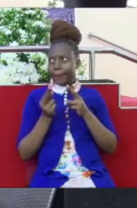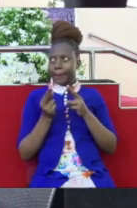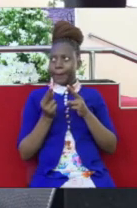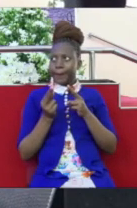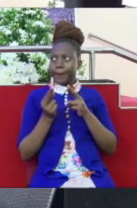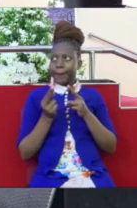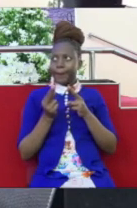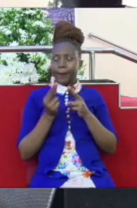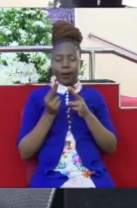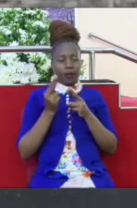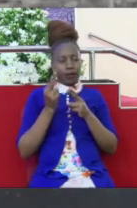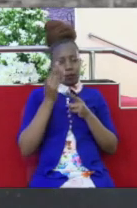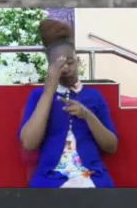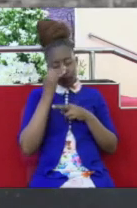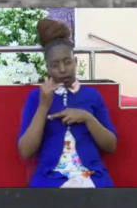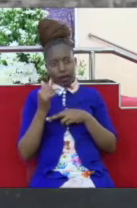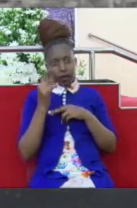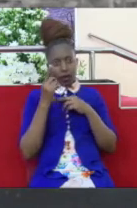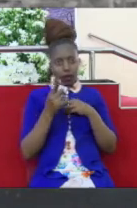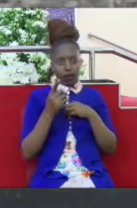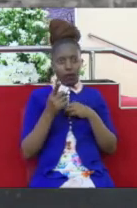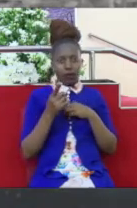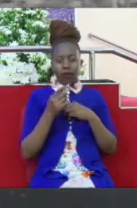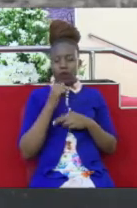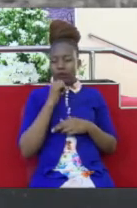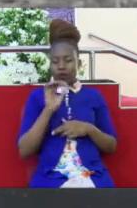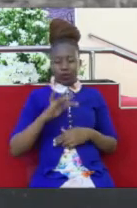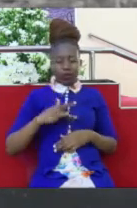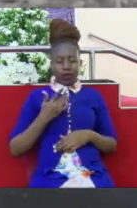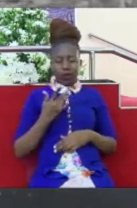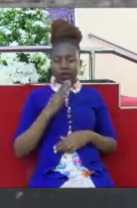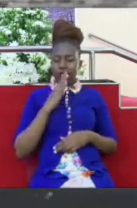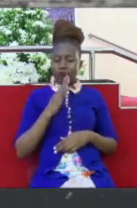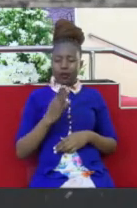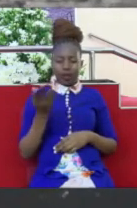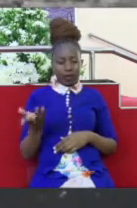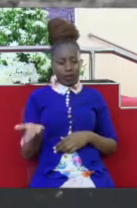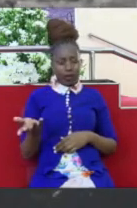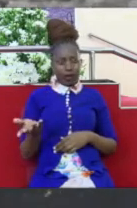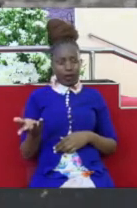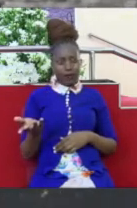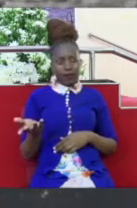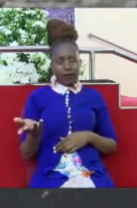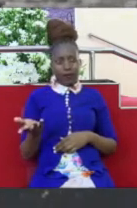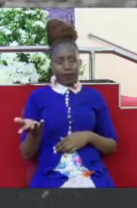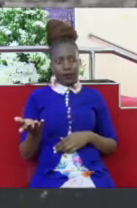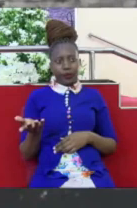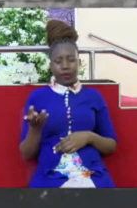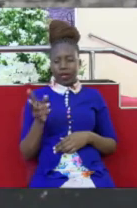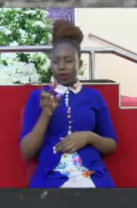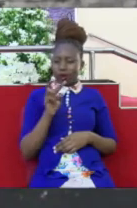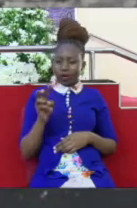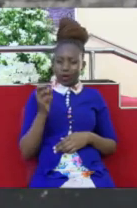back away. Inaweza fanya hata usitake kuwa pale. Like if what you're looking at is so violent. Kama kile ambacho unaangalia ni cha vita